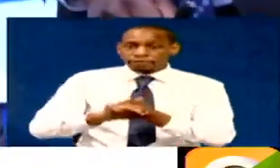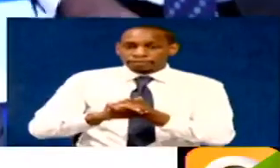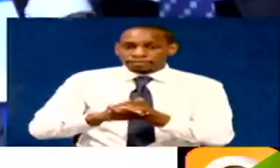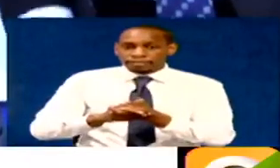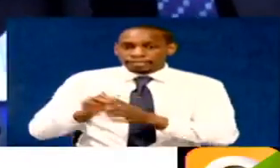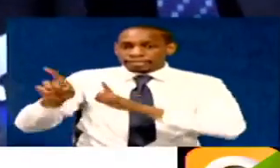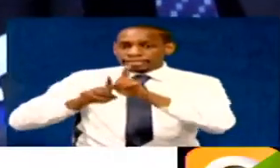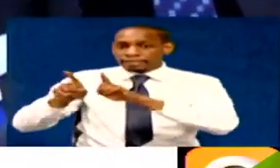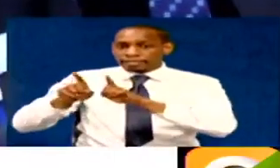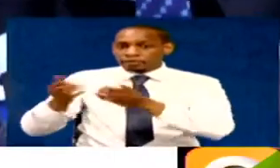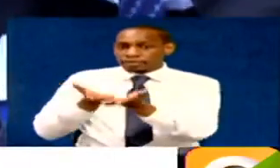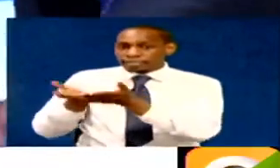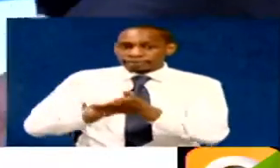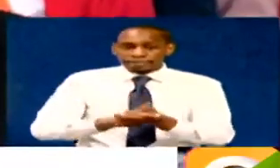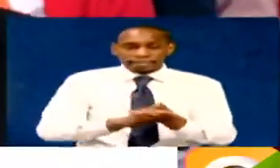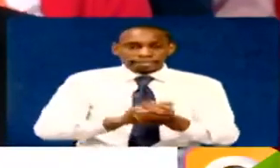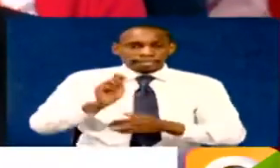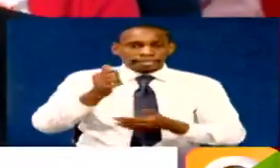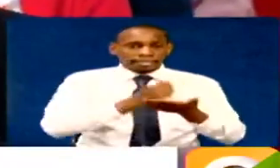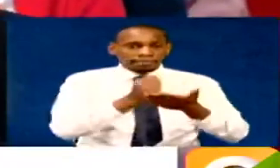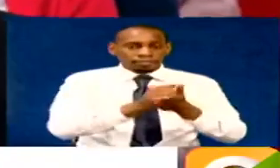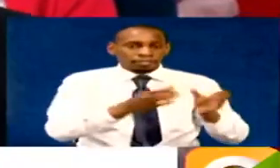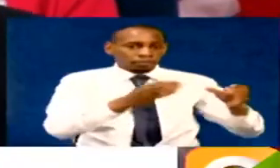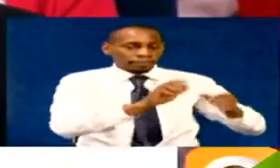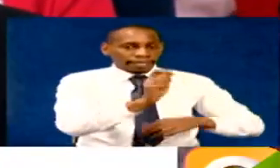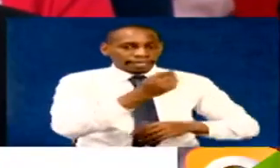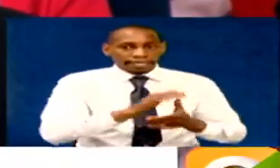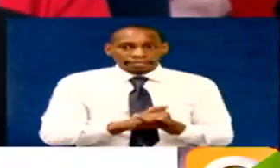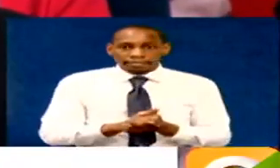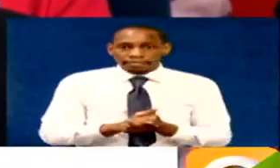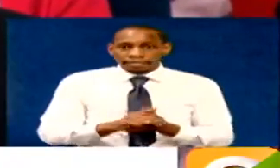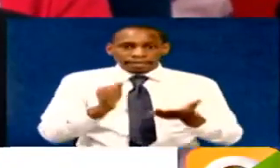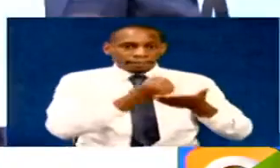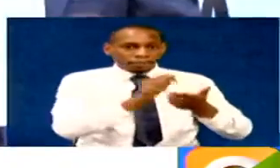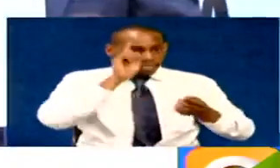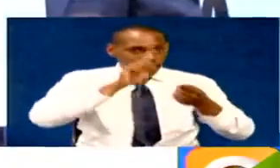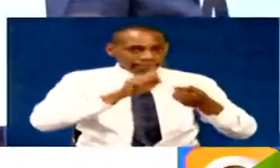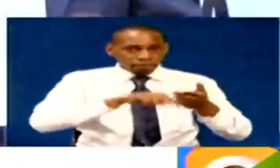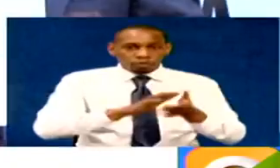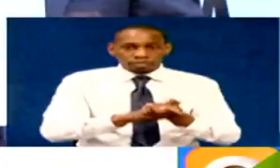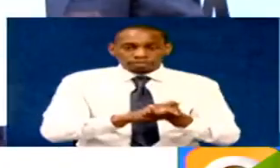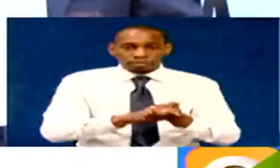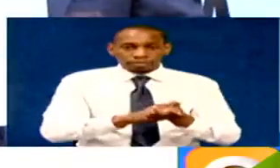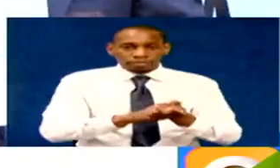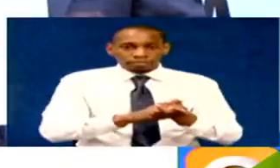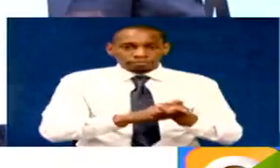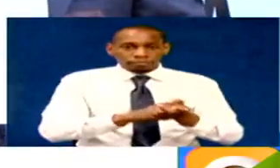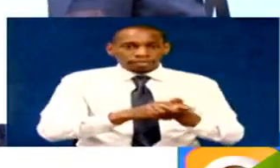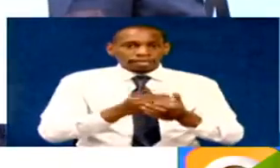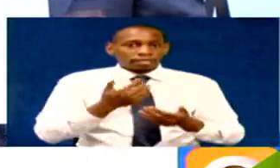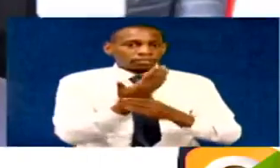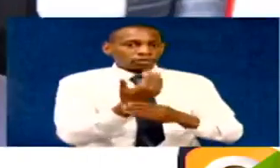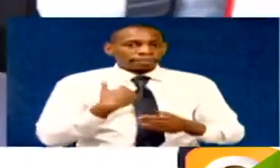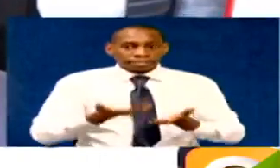of Immigration Services and the Postal Corporation of Kenya. Posta is seeking to decongest its outlets by having